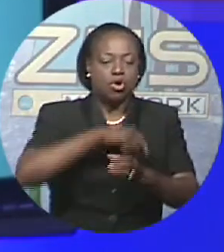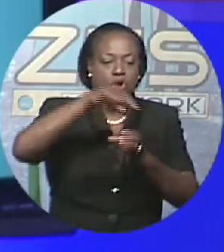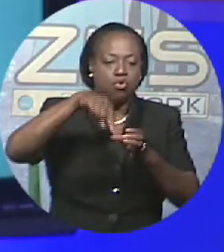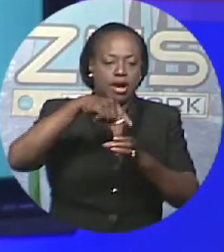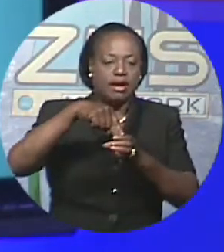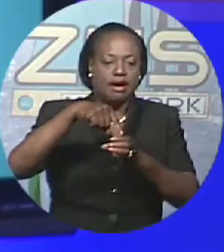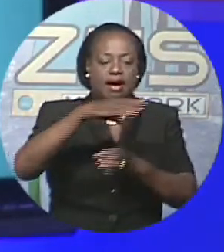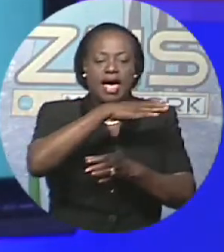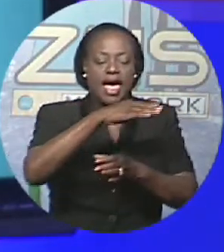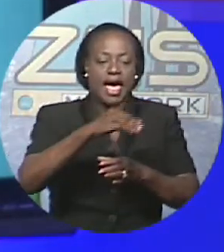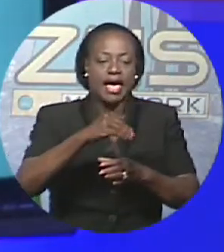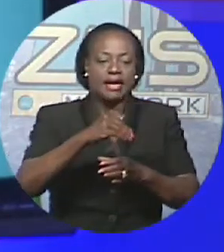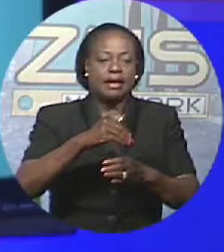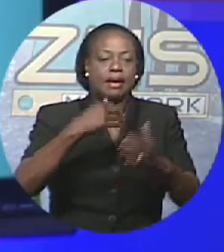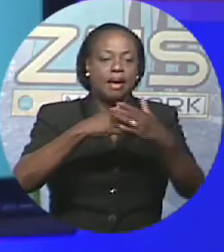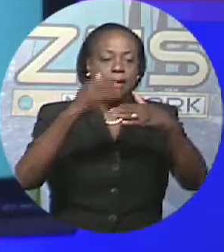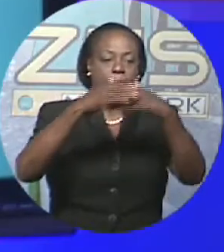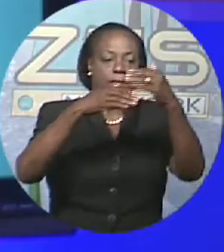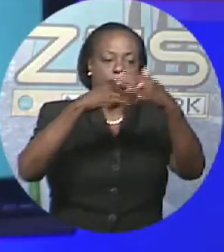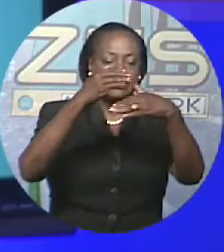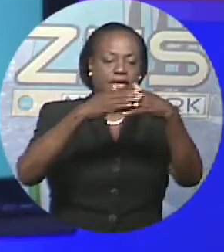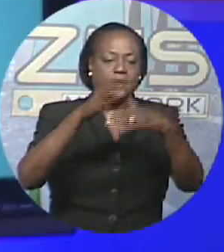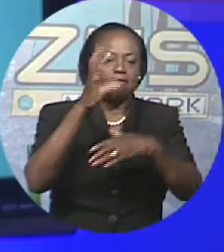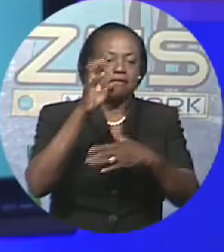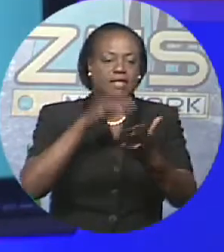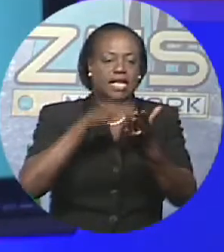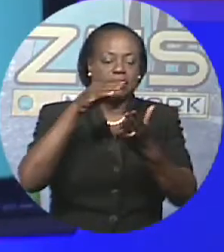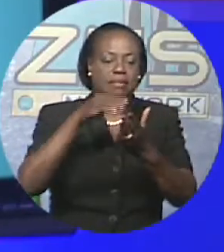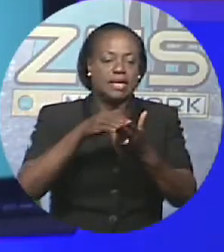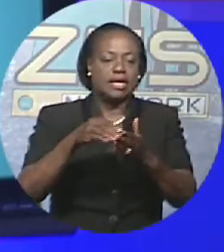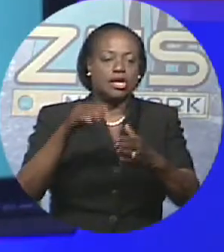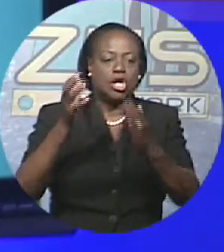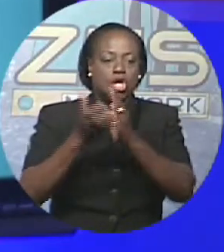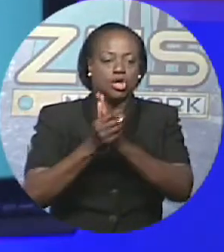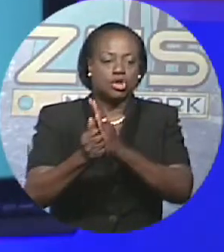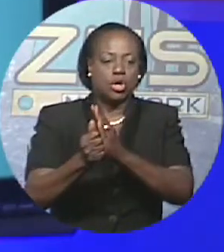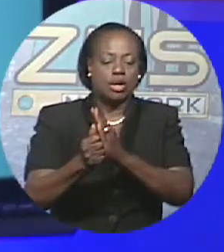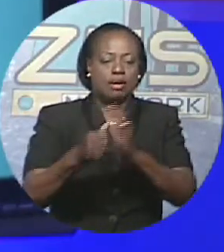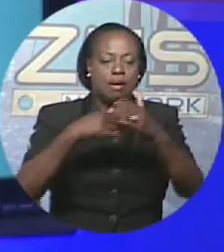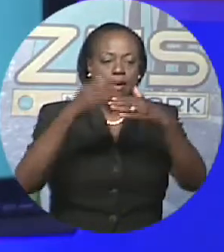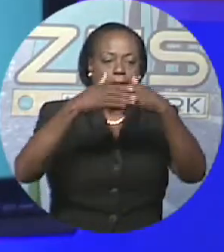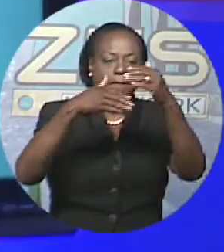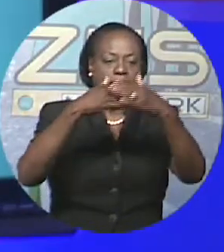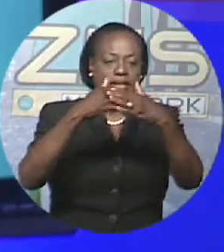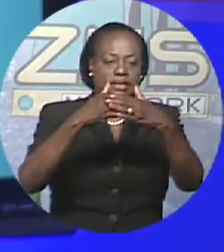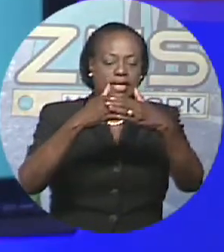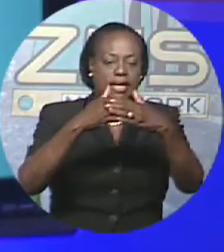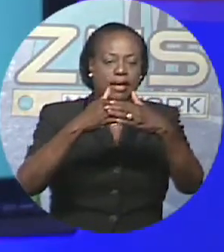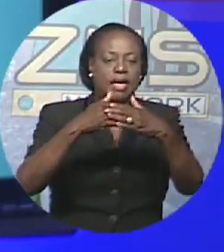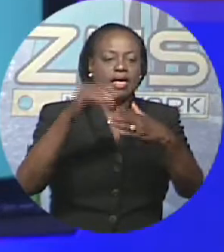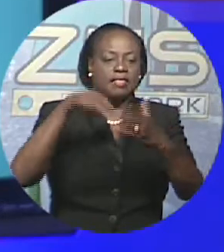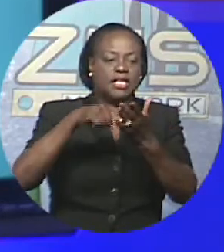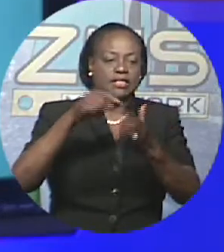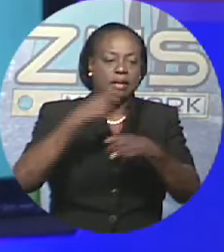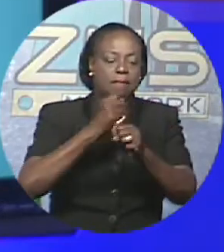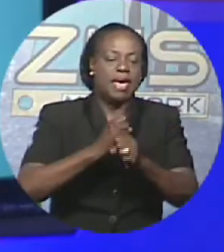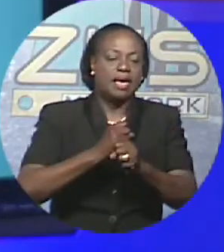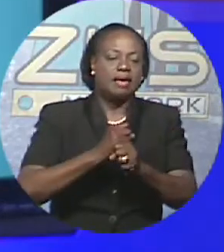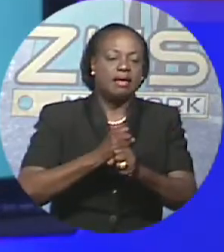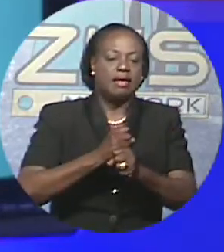from places and compete with all of the great fishing, fly fishing places in the world. We know that we have to promote